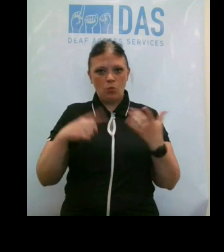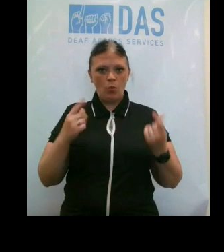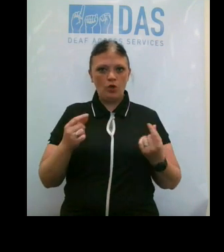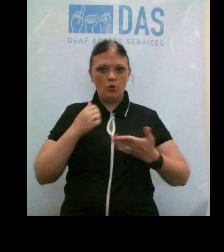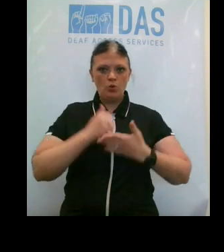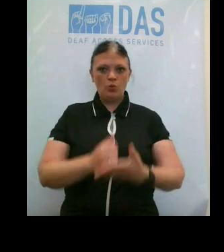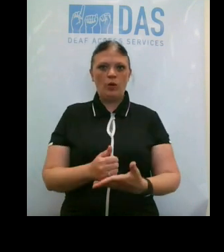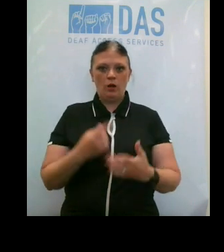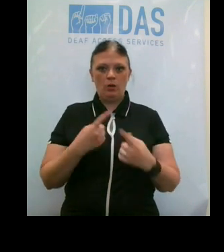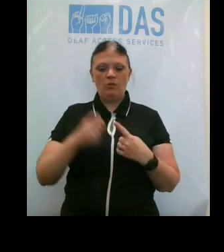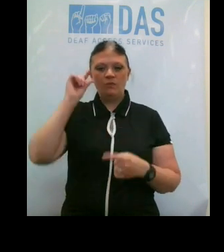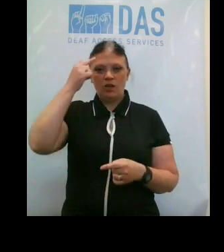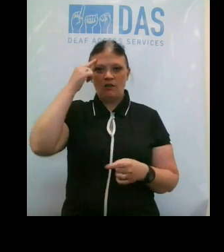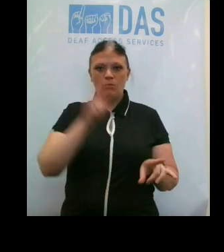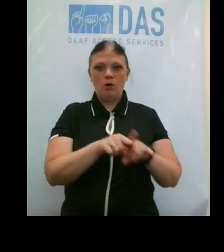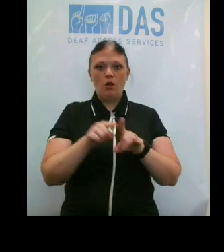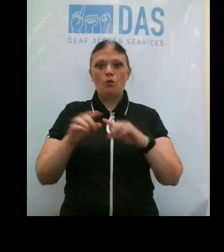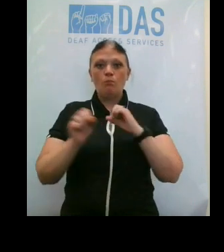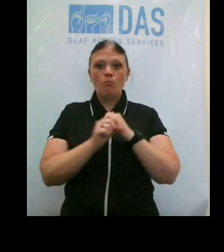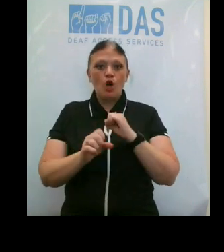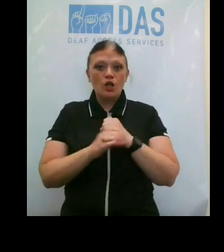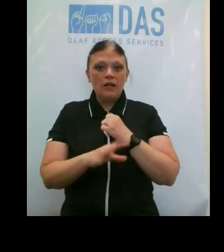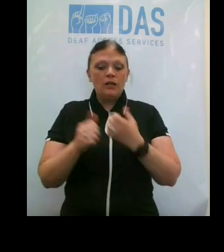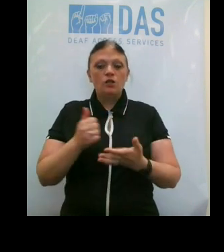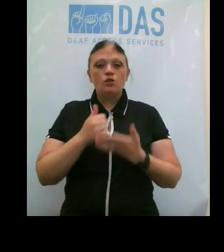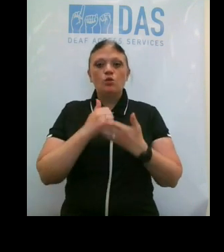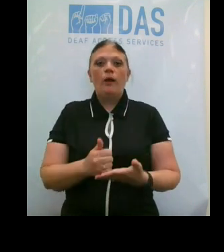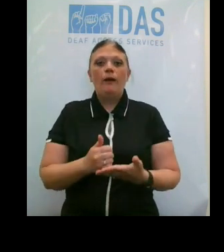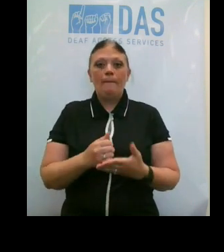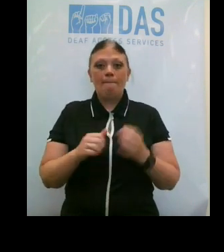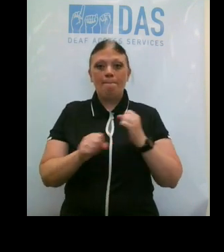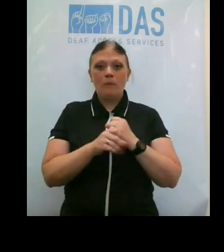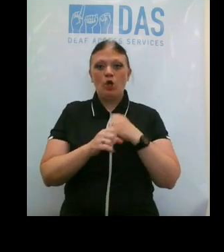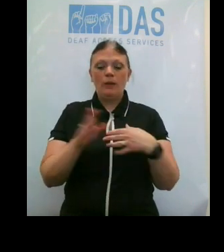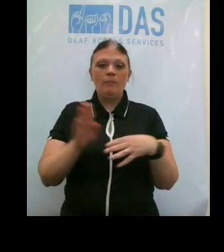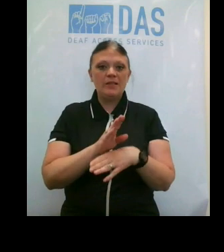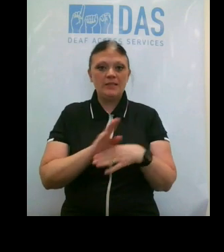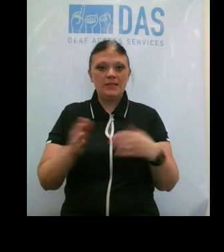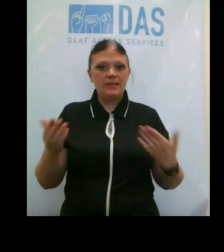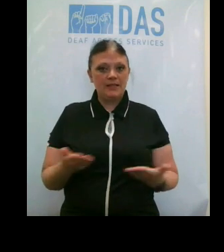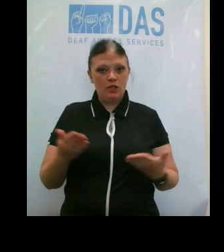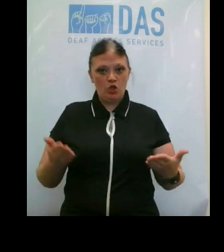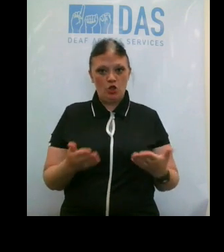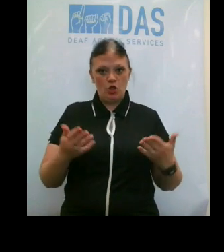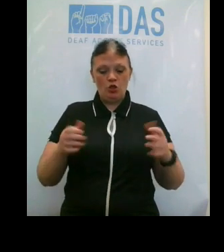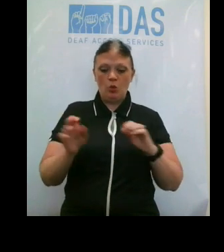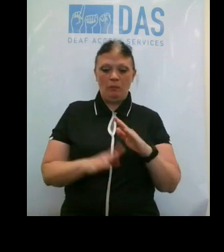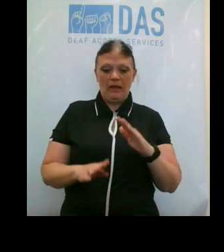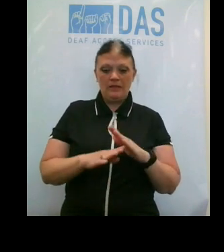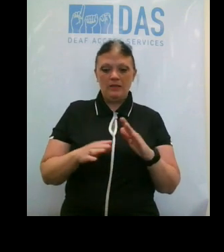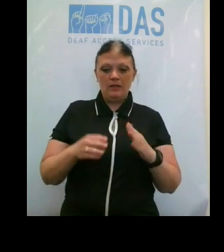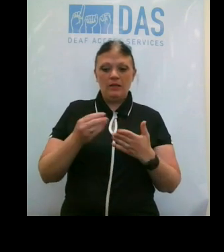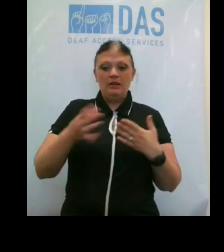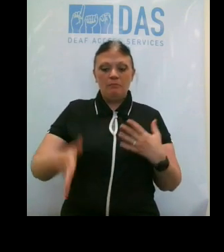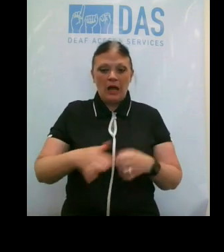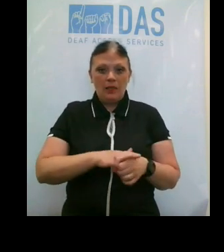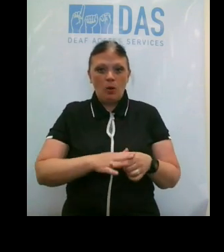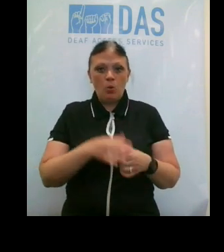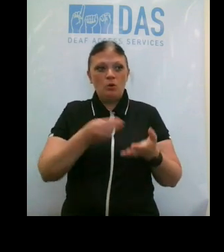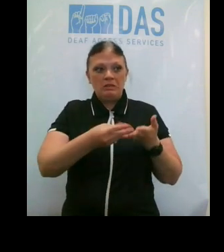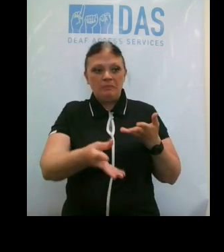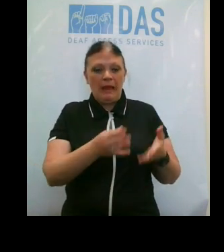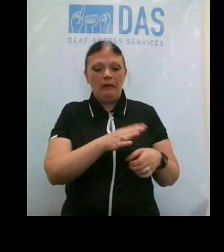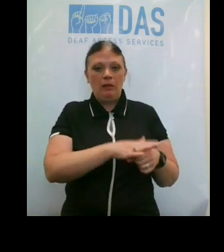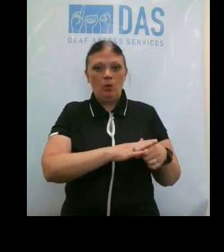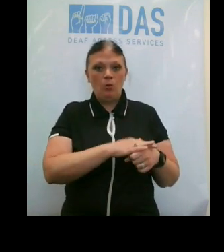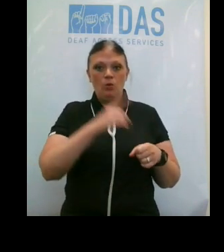in government, as well as marketing committee to help market at the businesses that are here so that we can basically buy local, spend local.